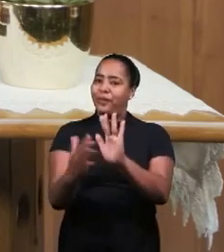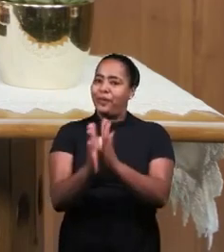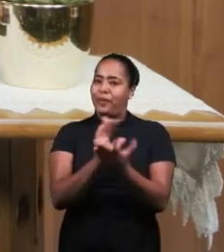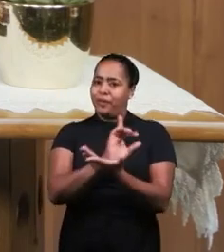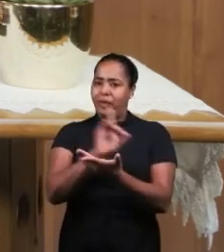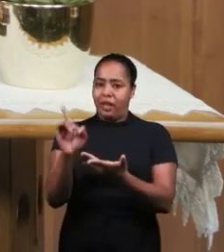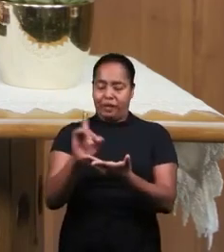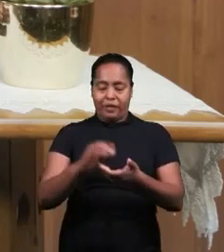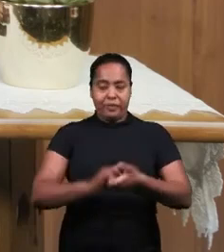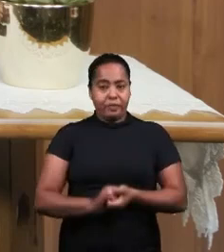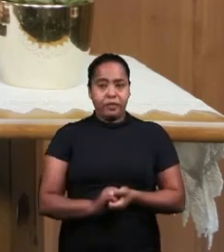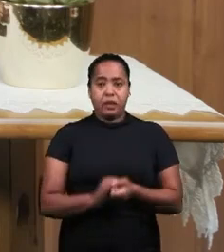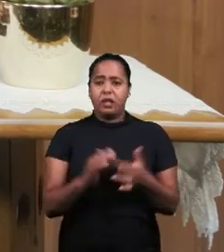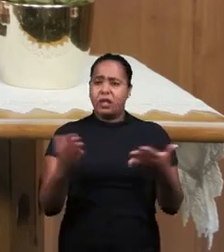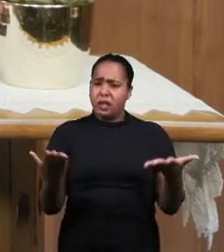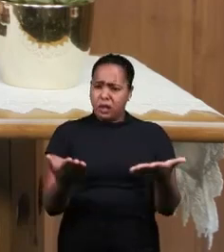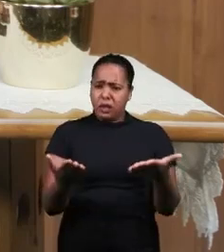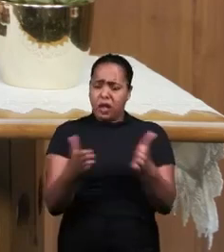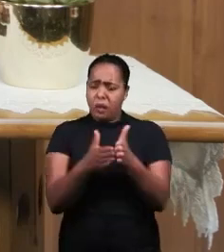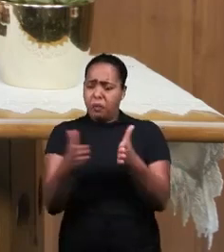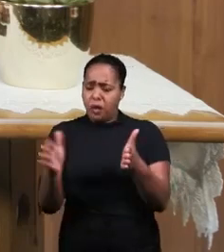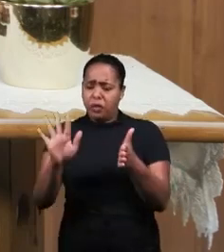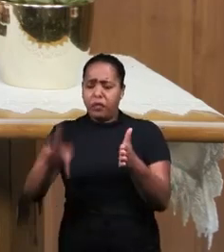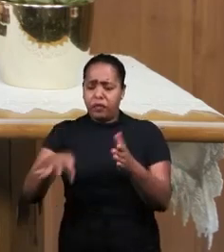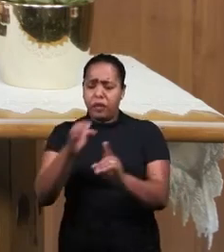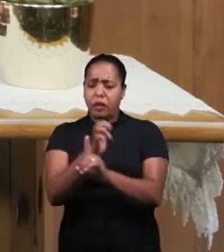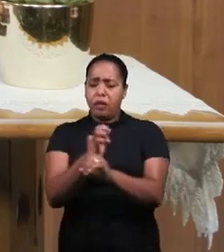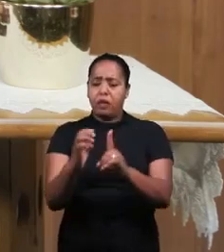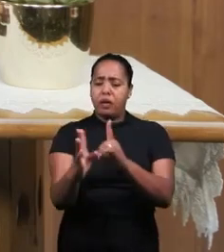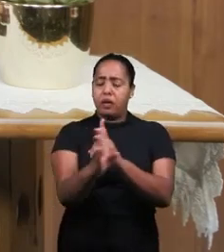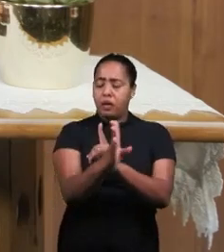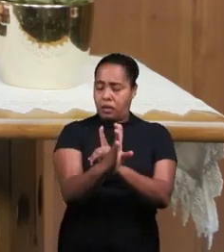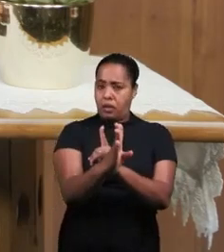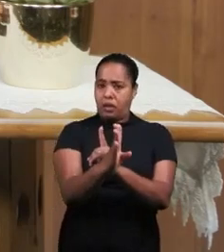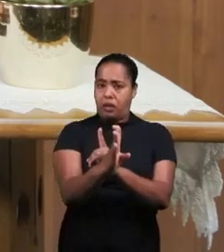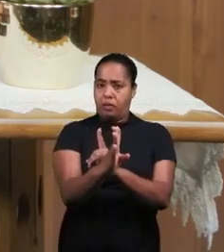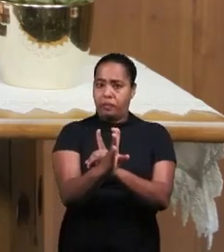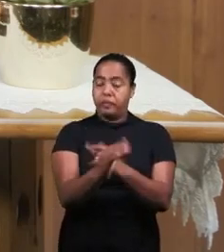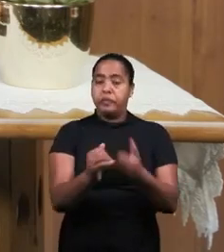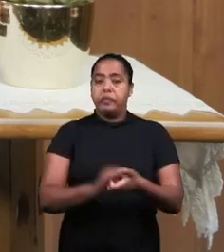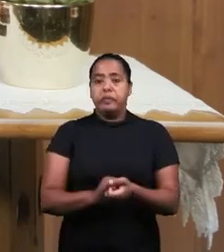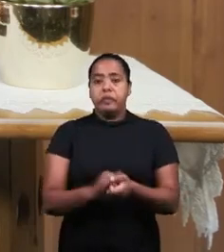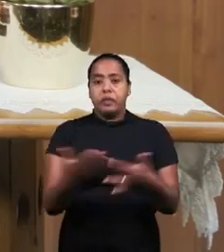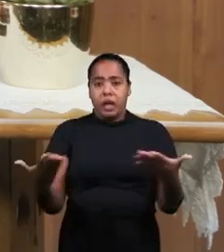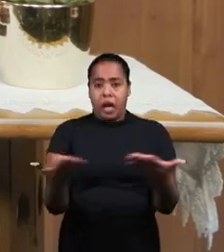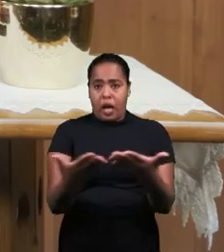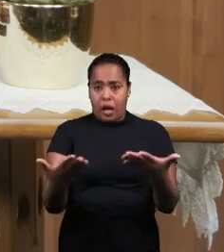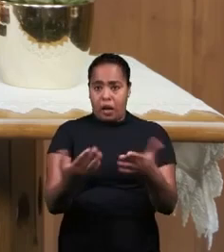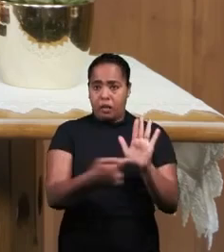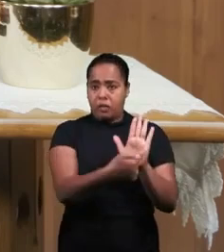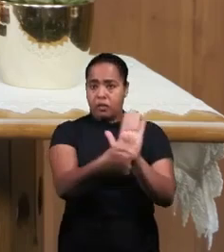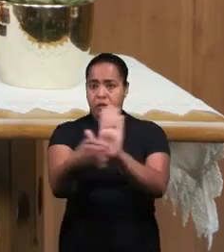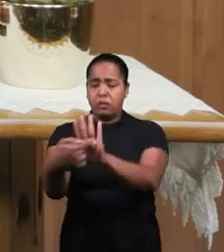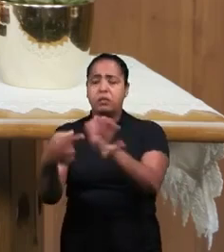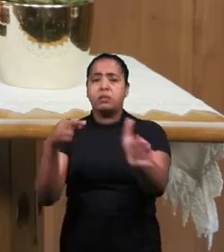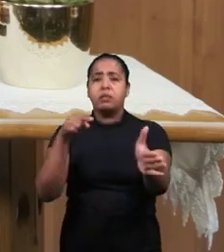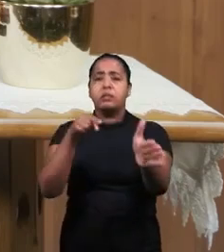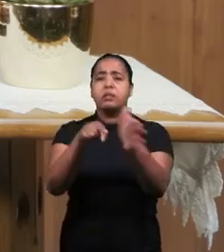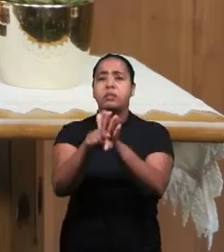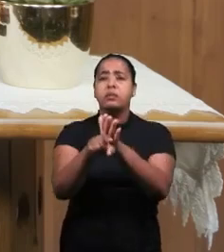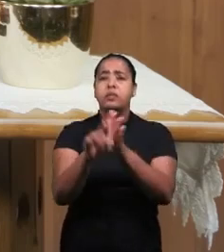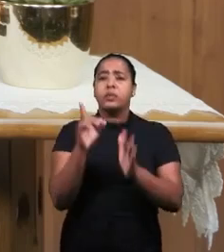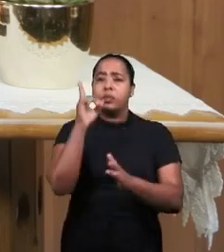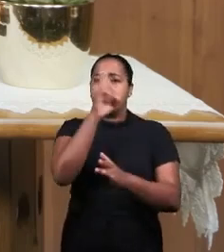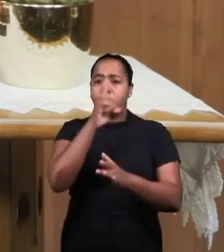us. And very well, we are arriving to the last part of the Sunday Bible School, and we will here transmit the questions